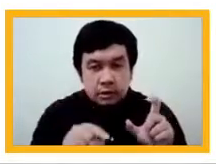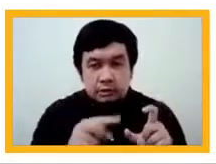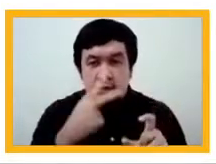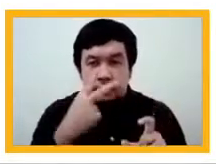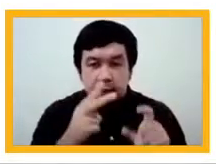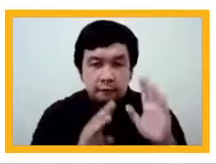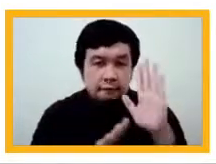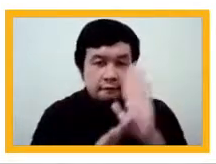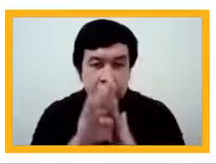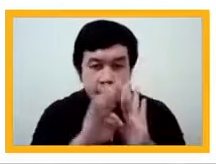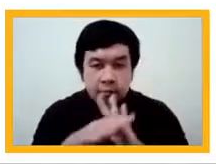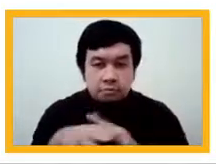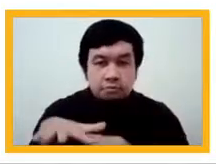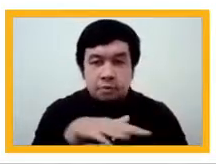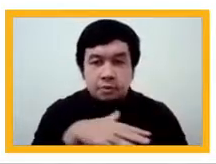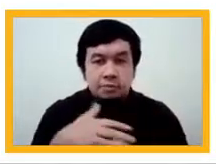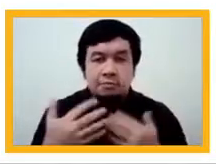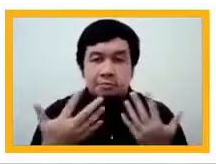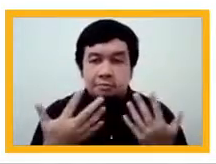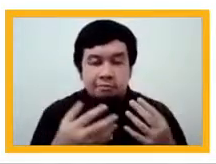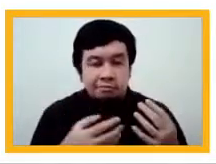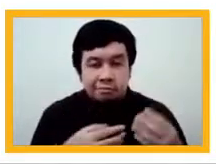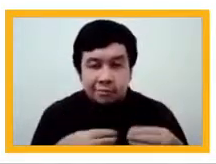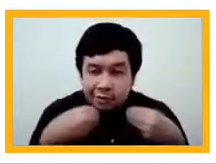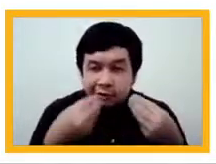training or dual vocational training system